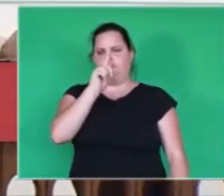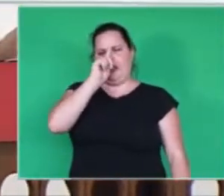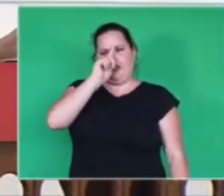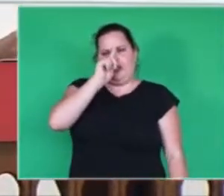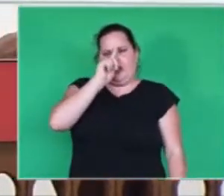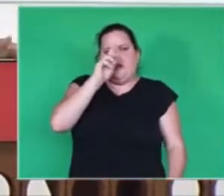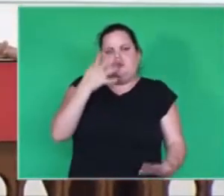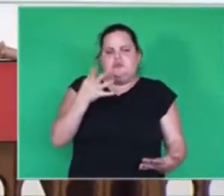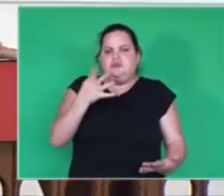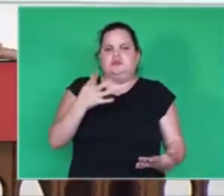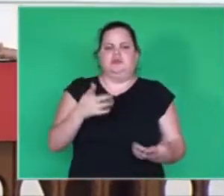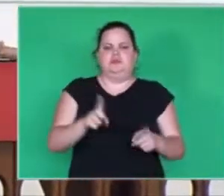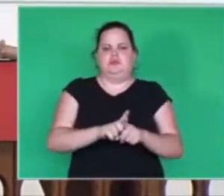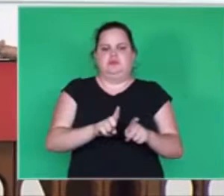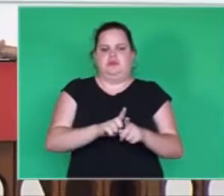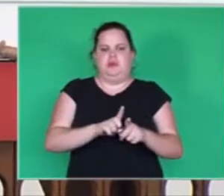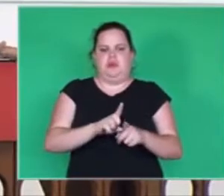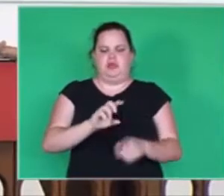the Greeks.